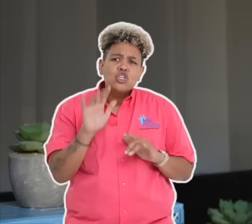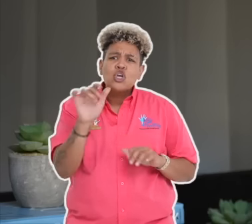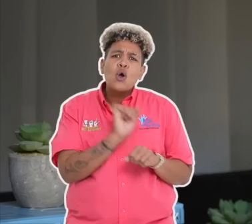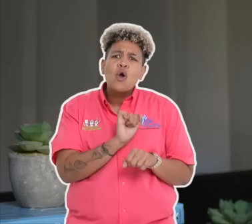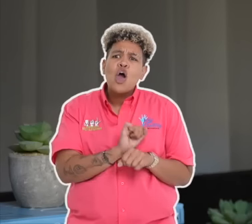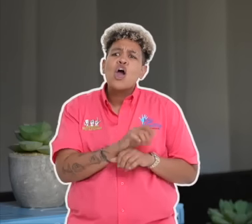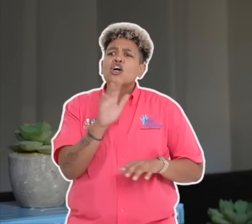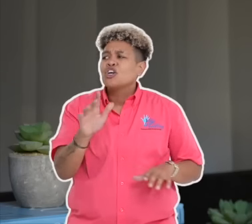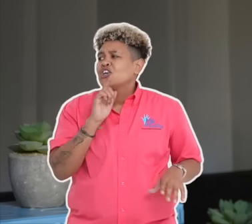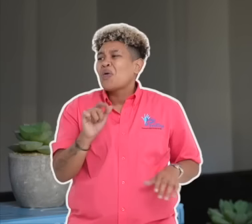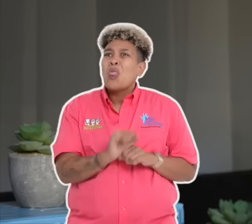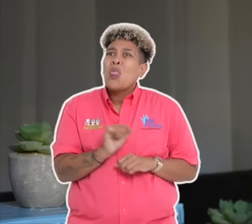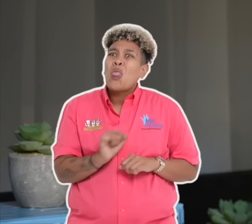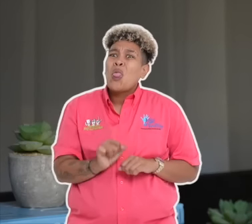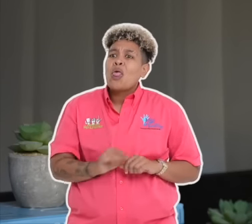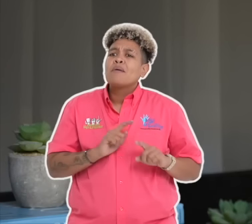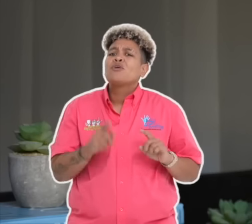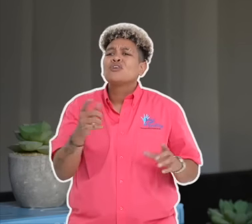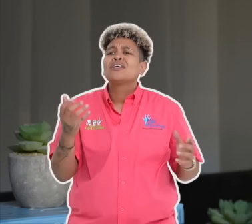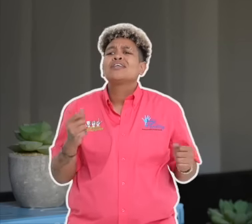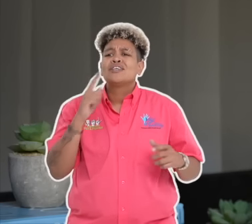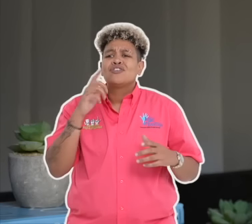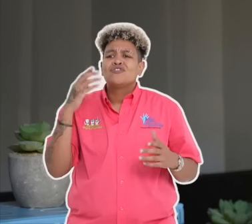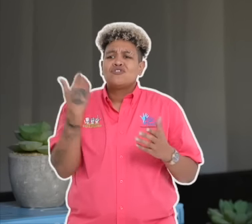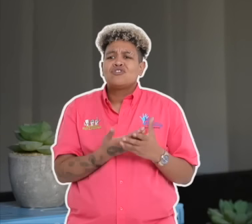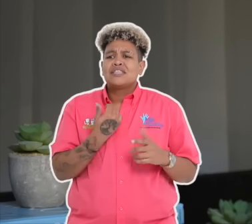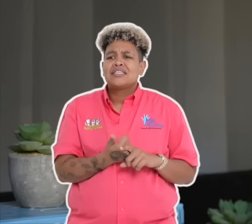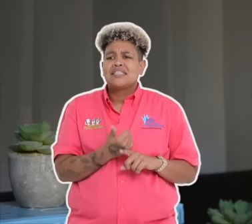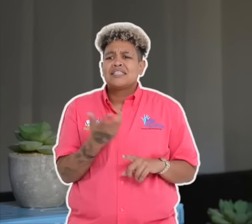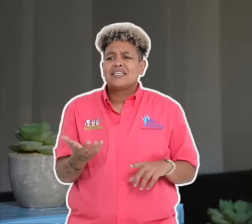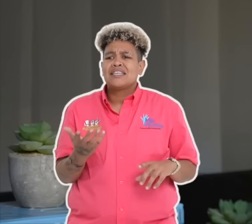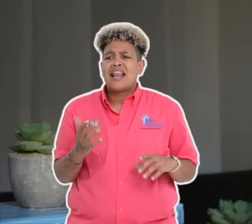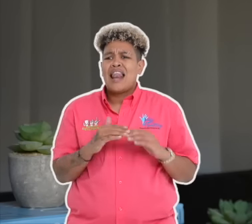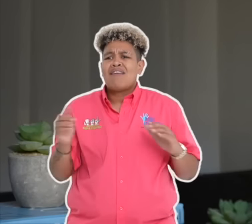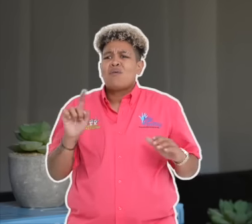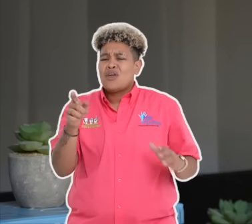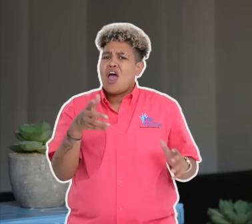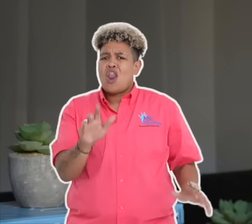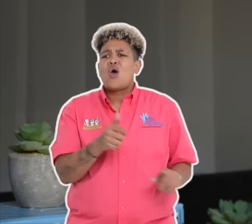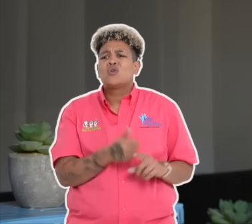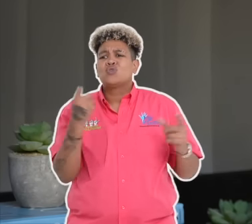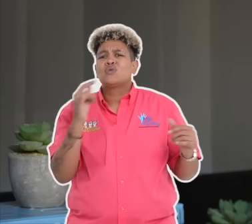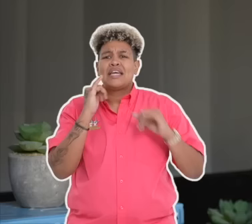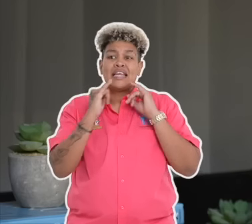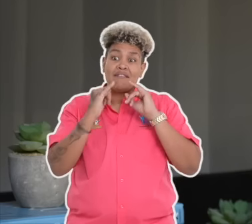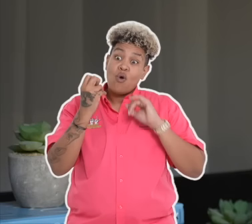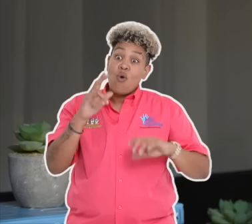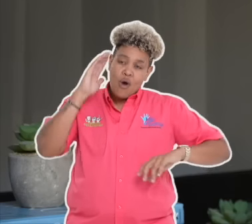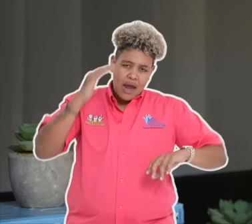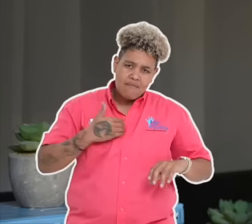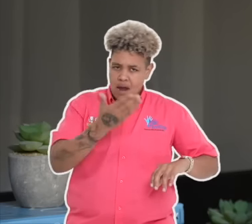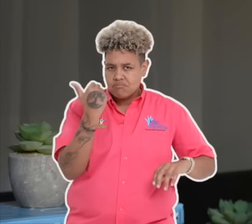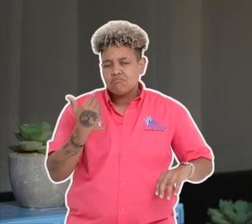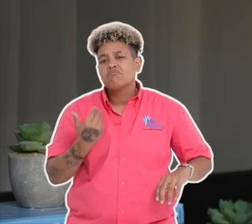very, very tricky. So you're working your tail off, but then you get to the state where you are allowed to do